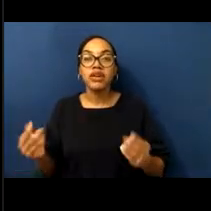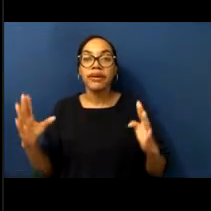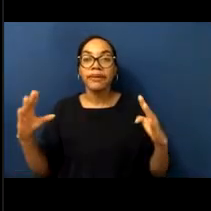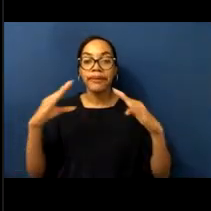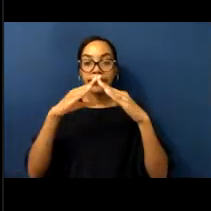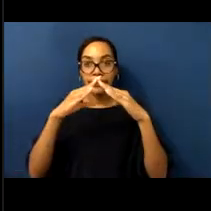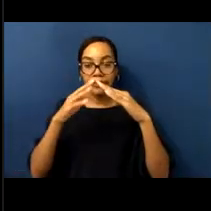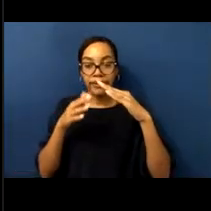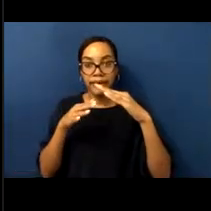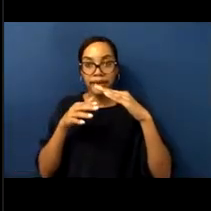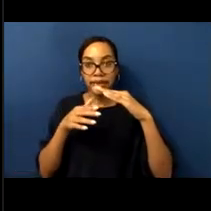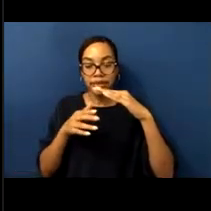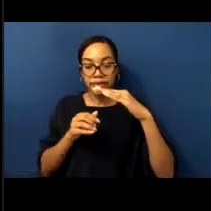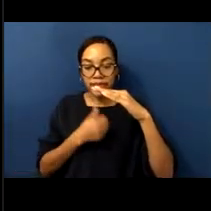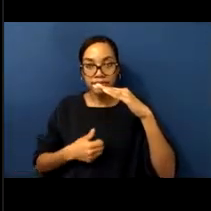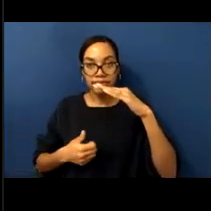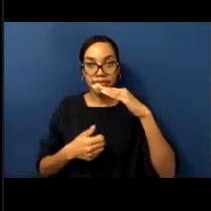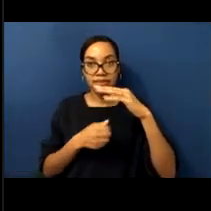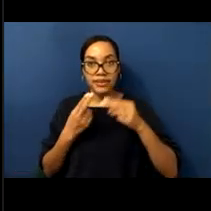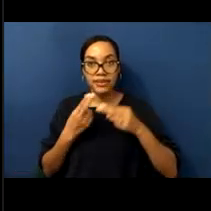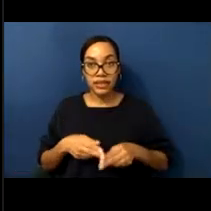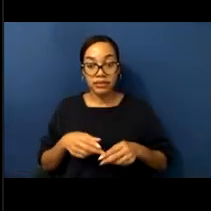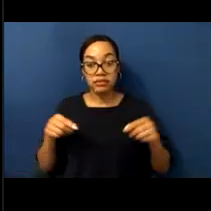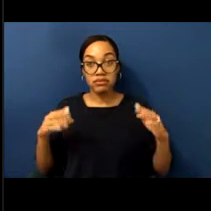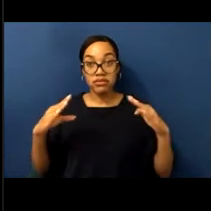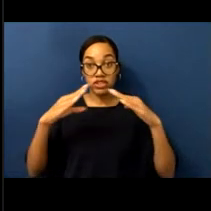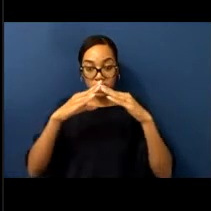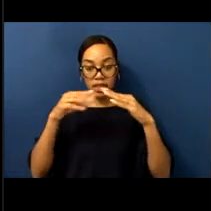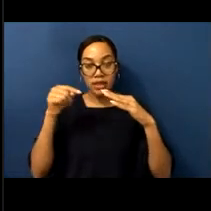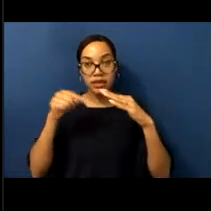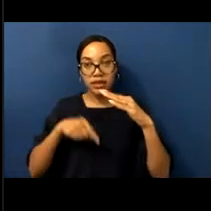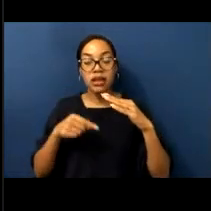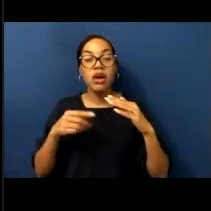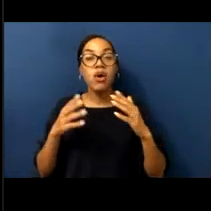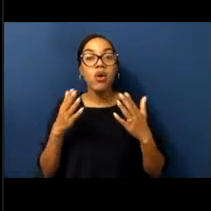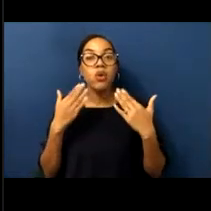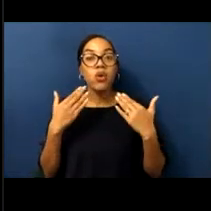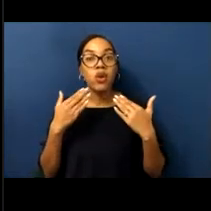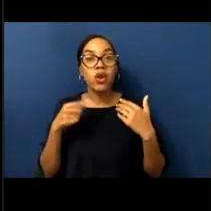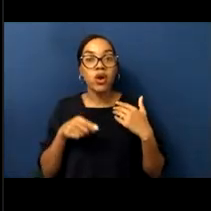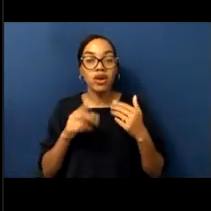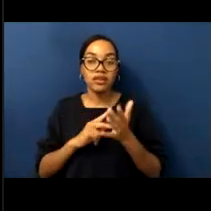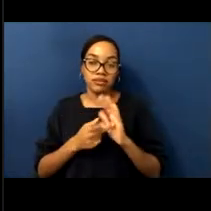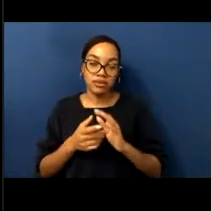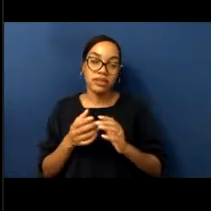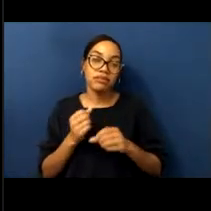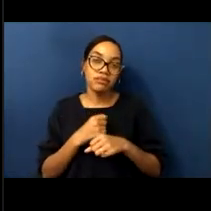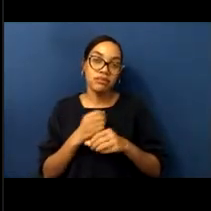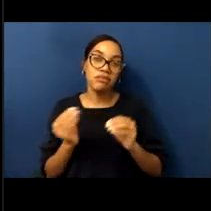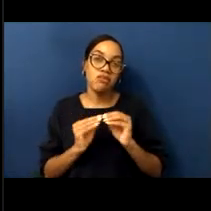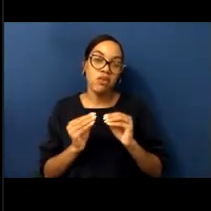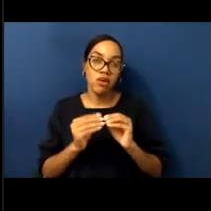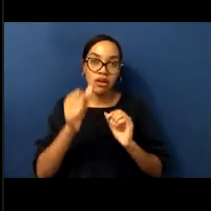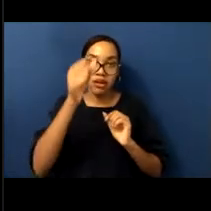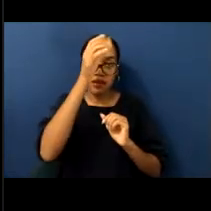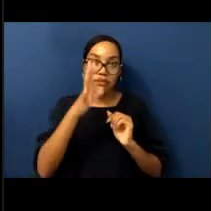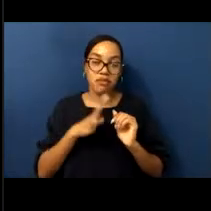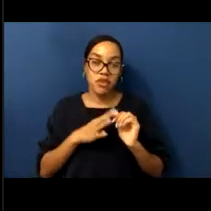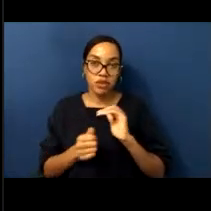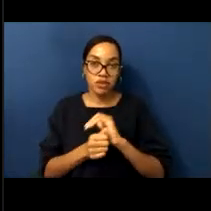shaded produced more male turtles because the nest environment became cooler. And in some cases, not all cases, produced more turtles.